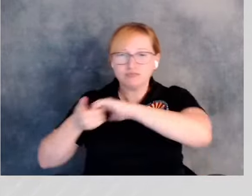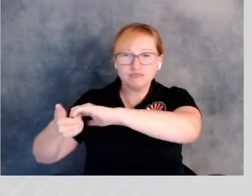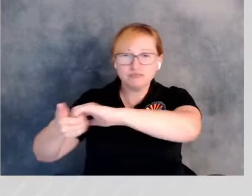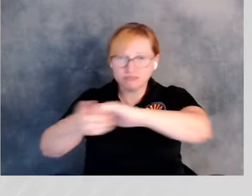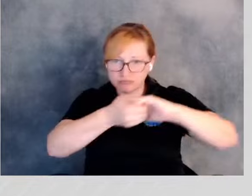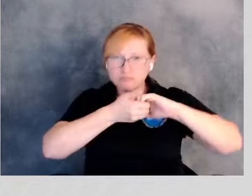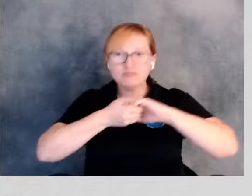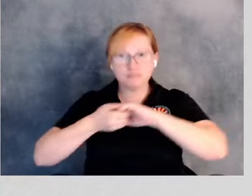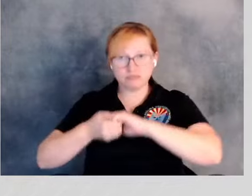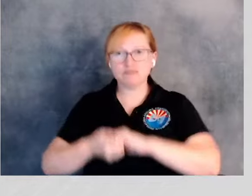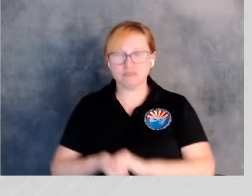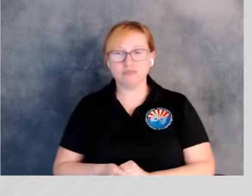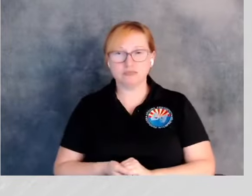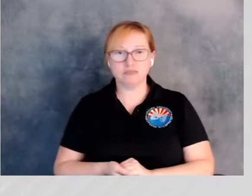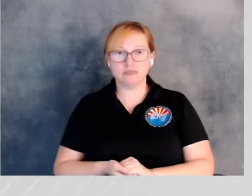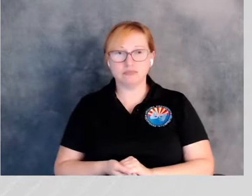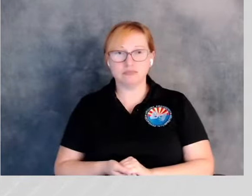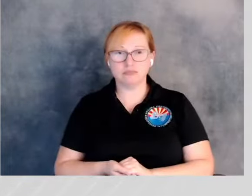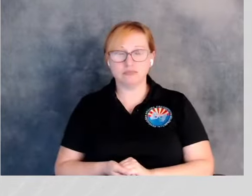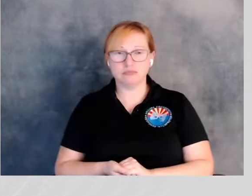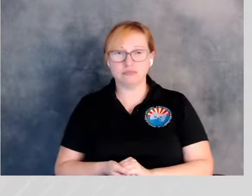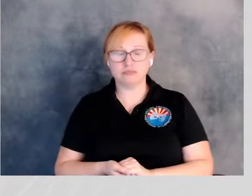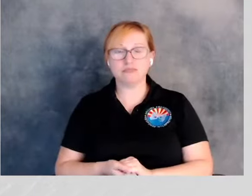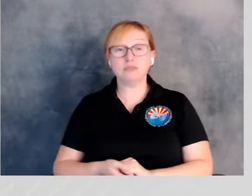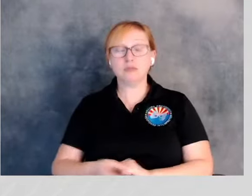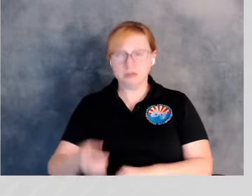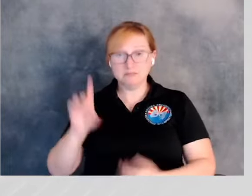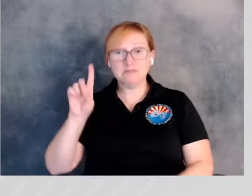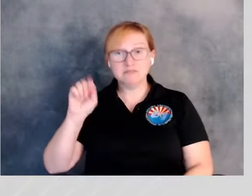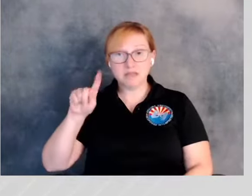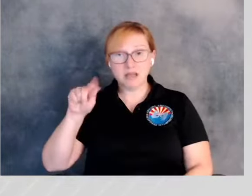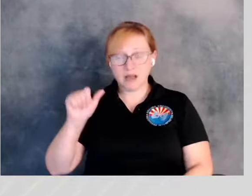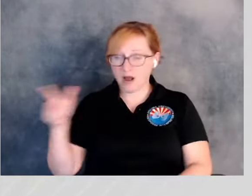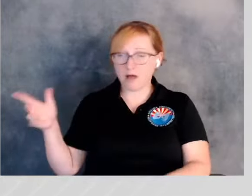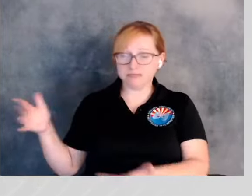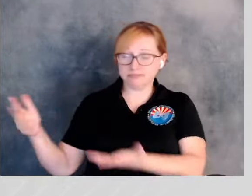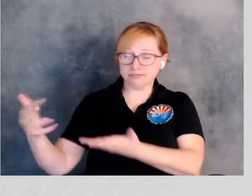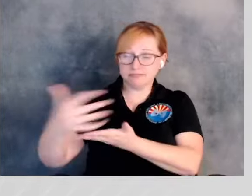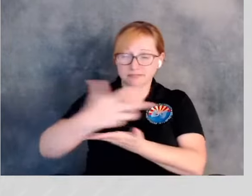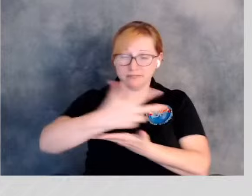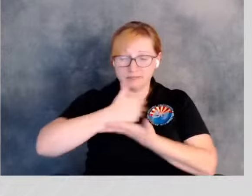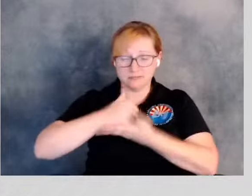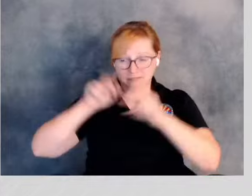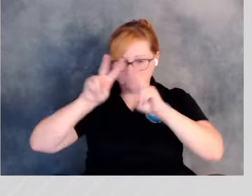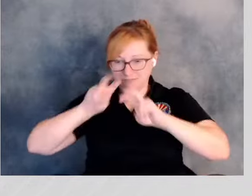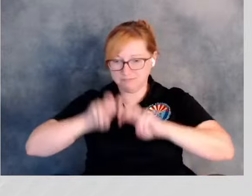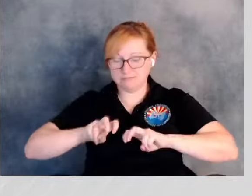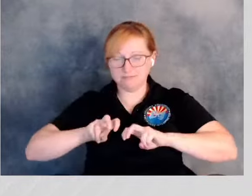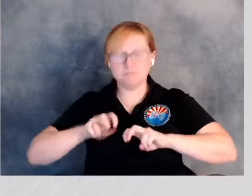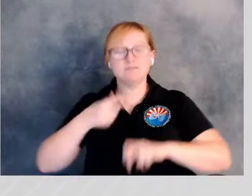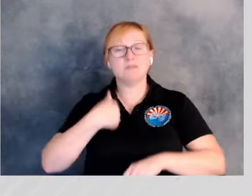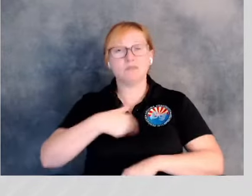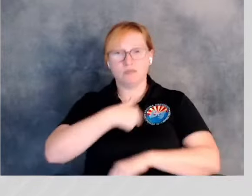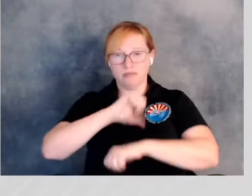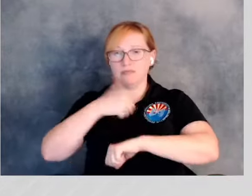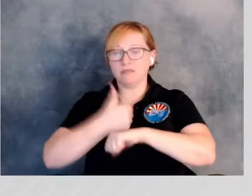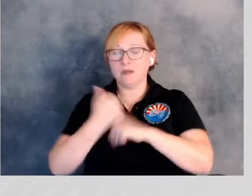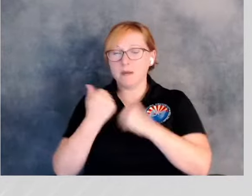The main foundation of our analysis starts with a burned area reflectivity classification map, which then